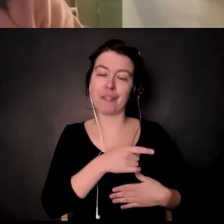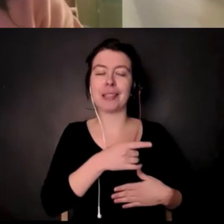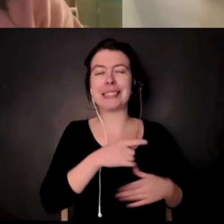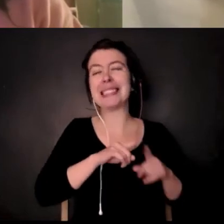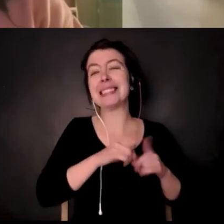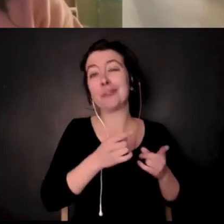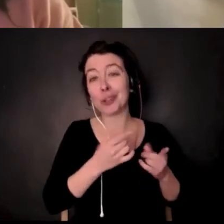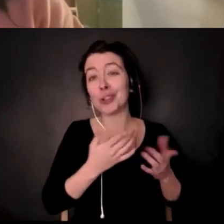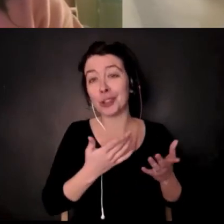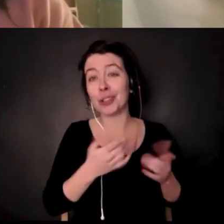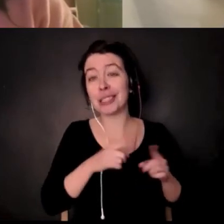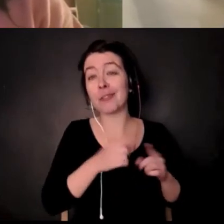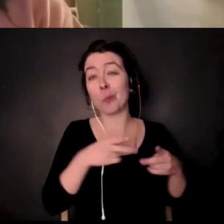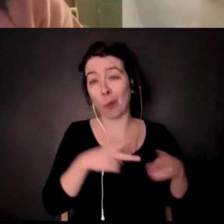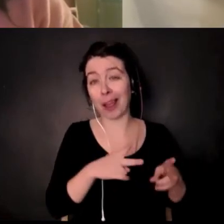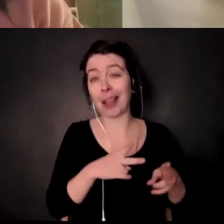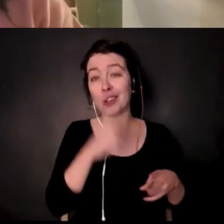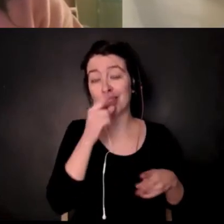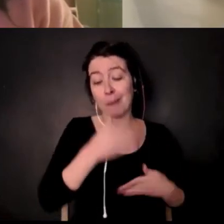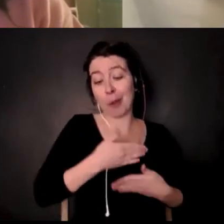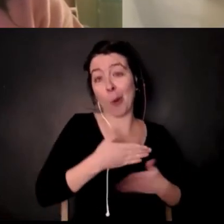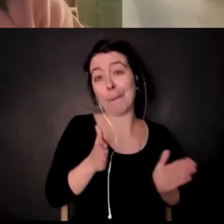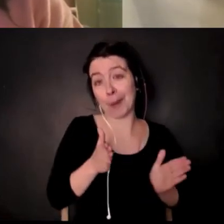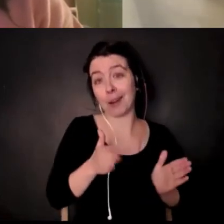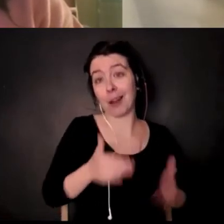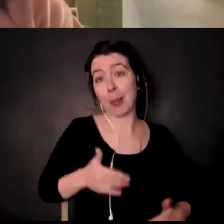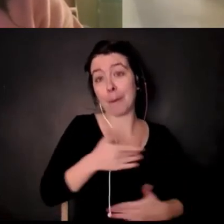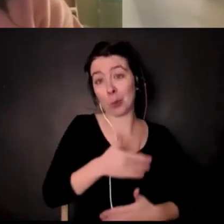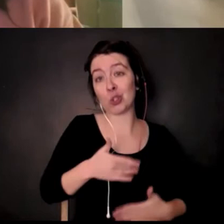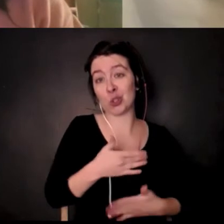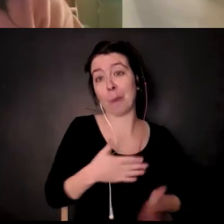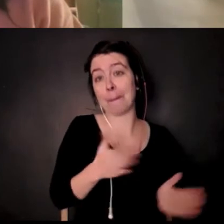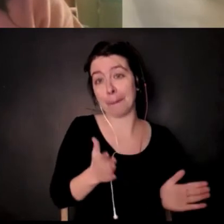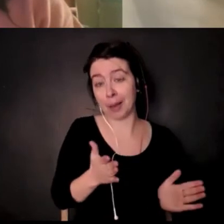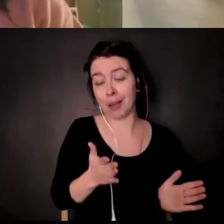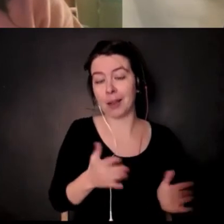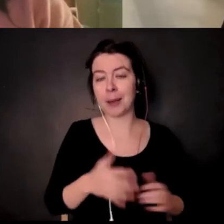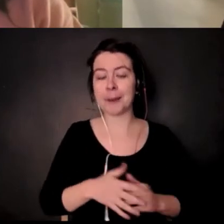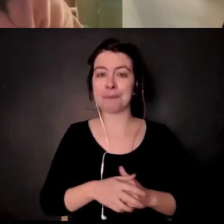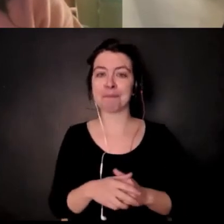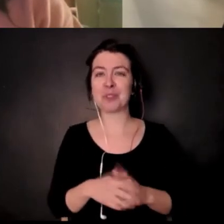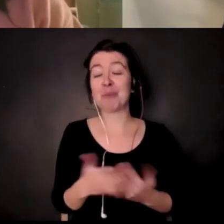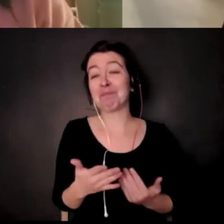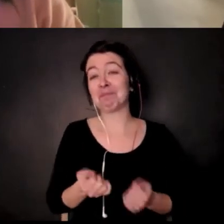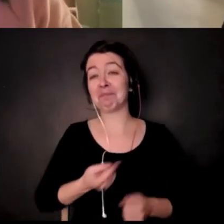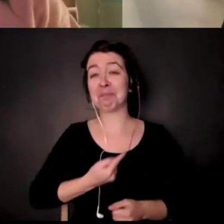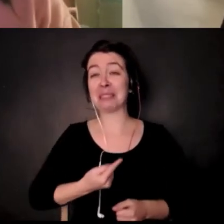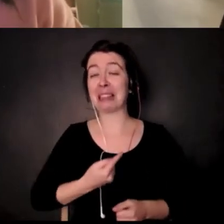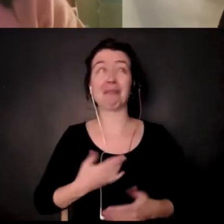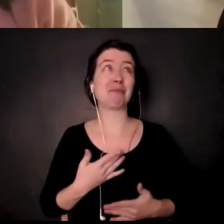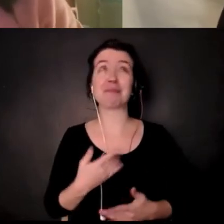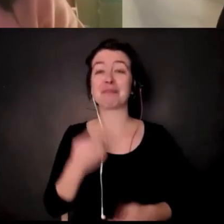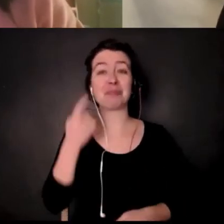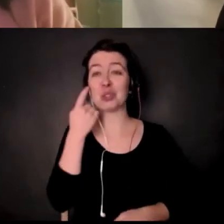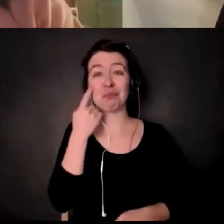So yeah, I guess I agree with you that I'm not really seeing it as like there's a beginning or an end to it. I think it's